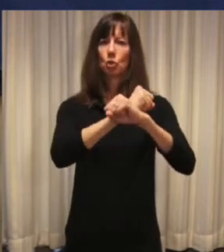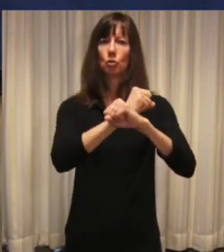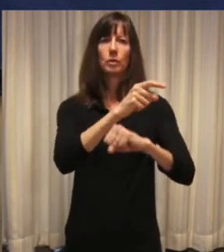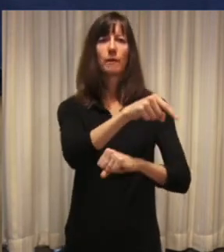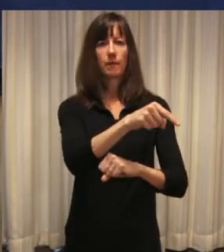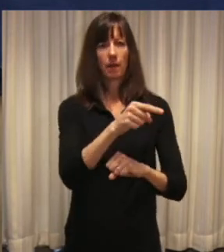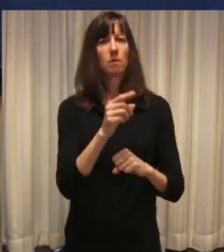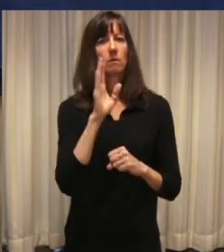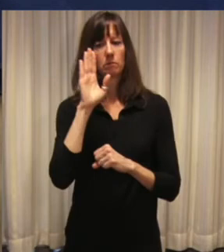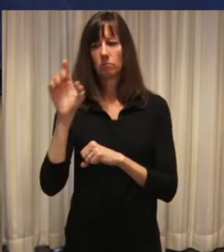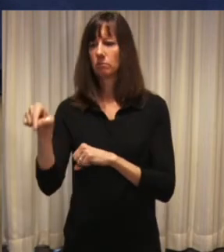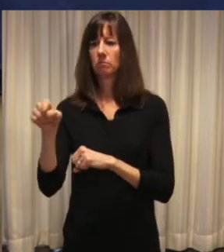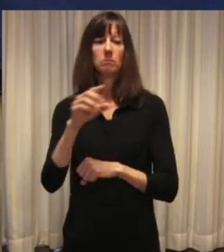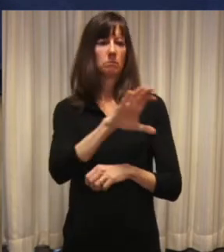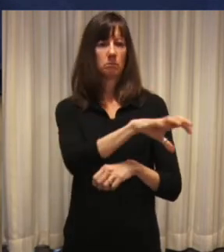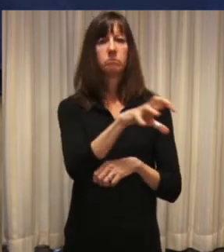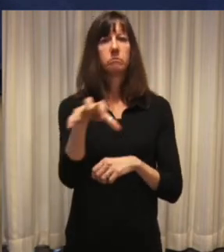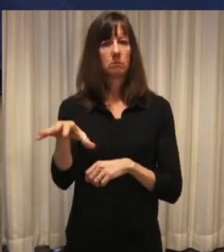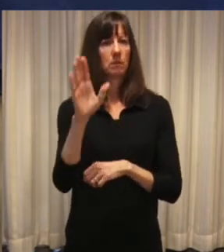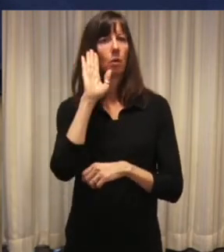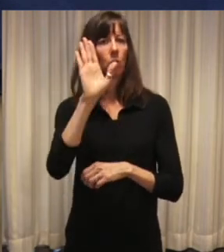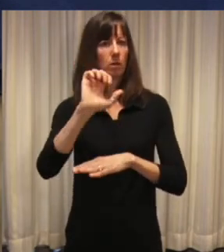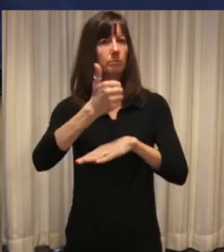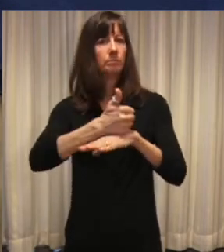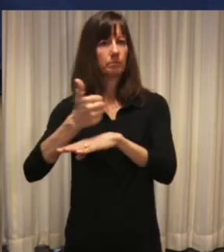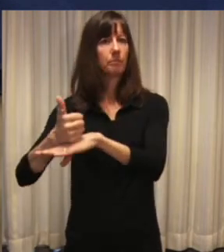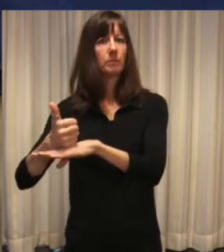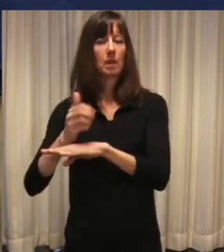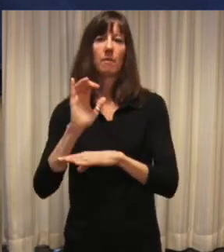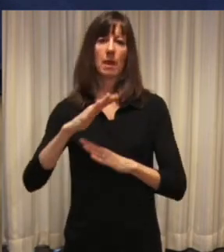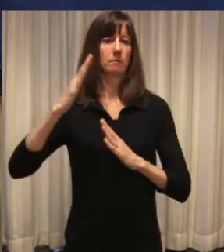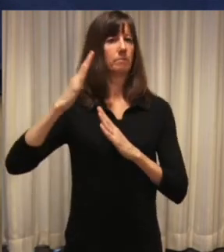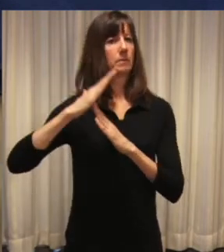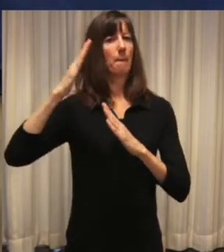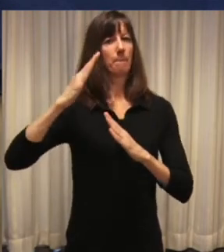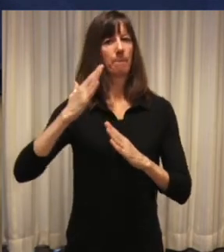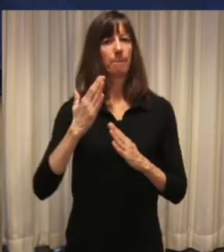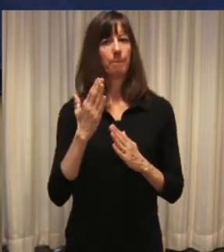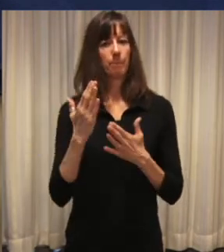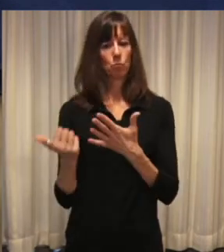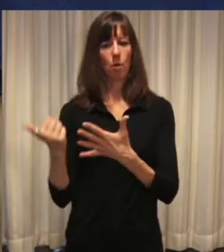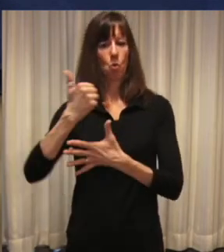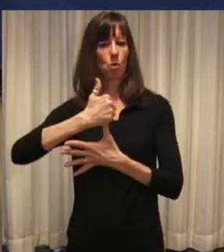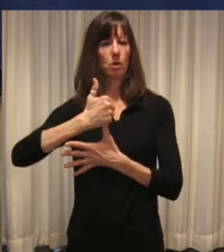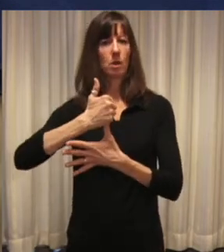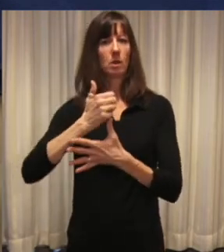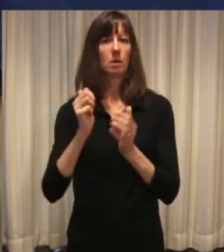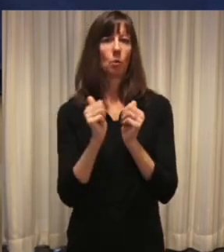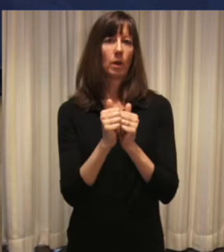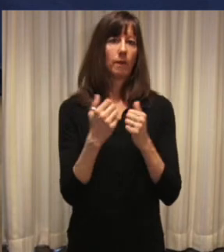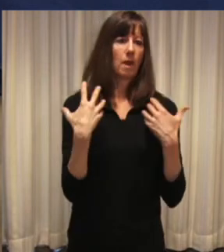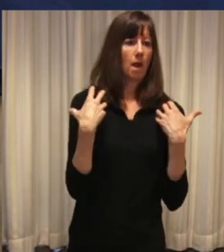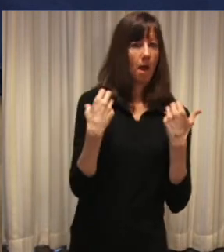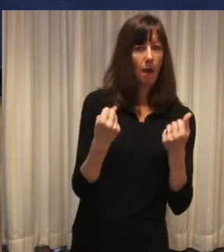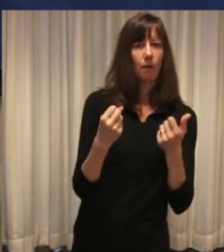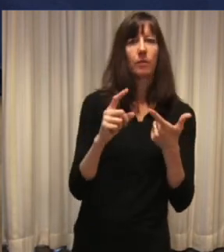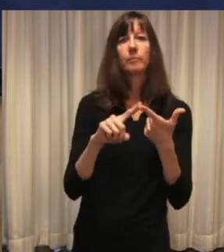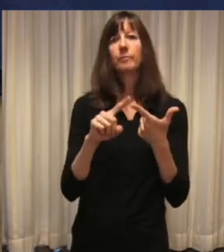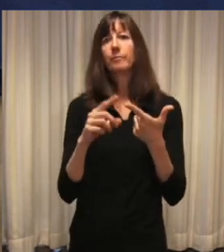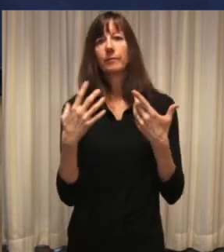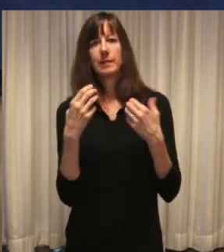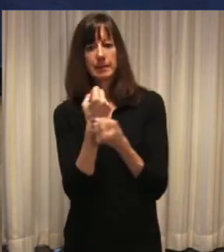perspective. And that's top of mind, along with health, is safety and security. So thank you for that.